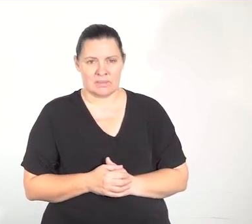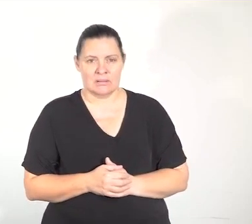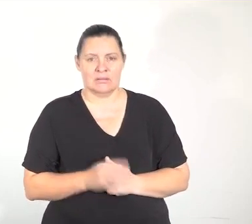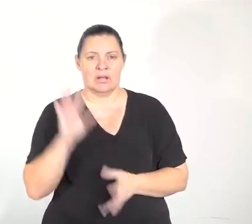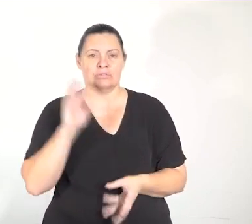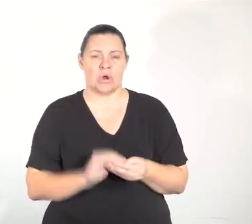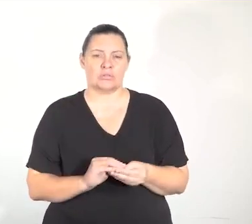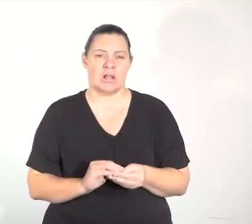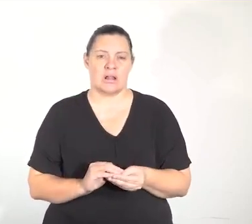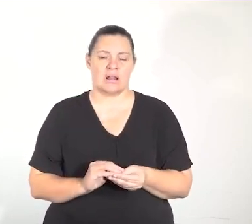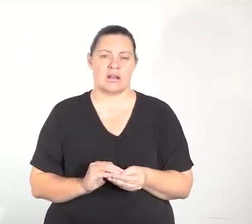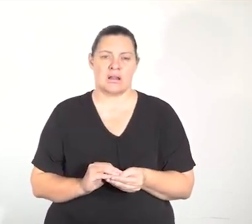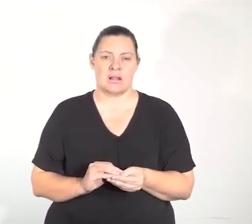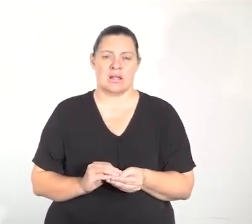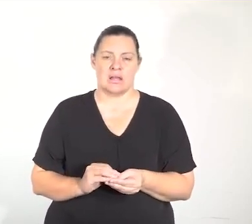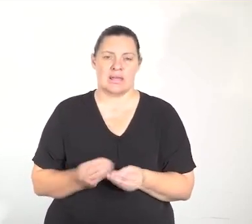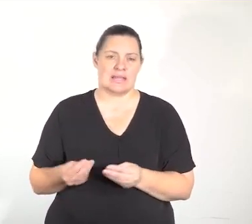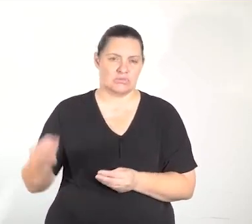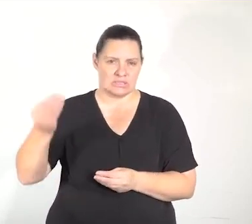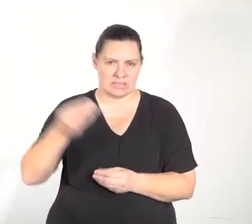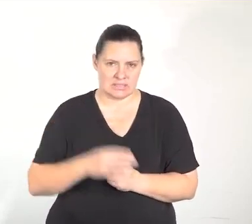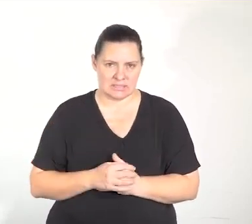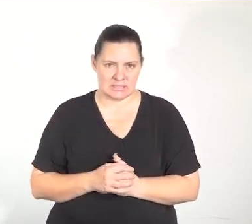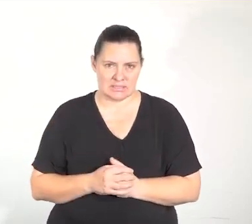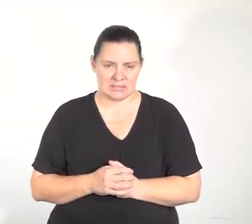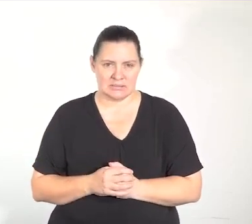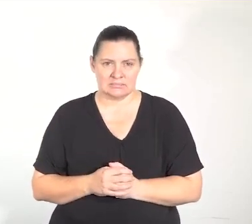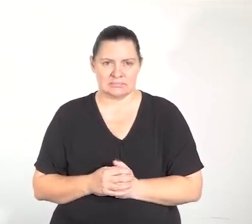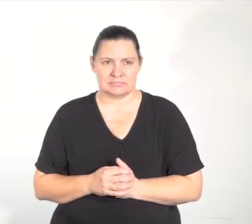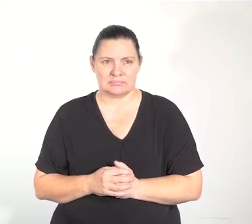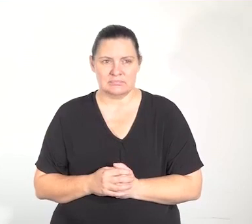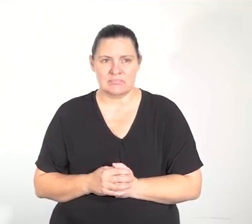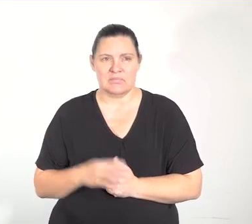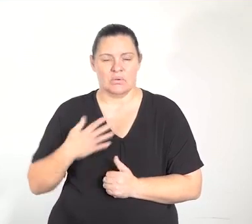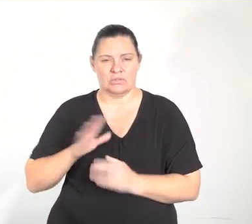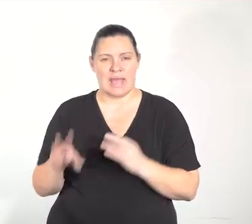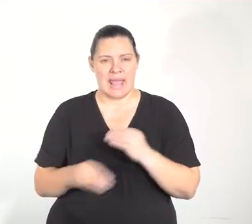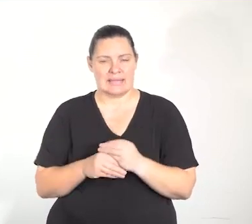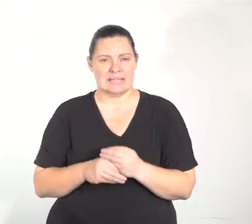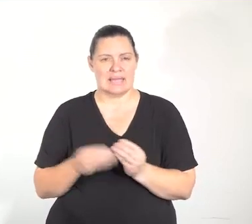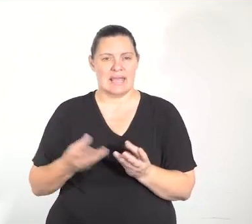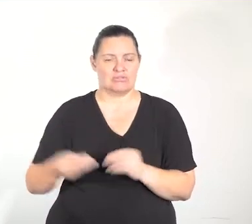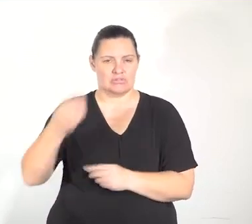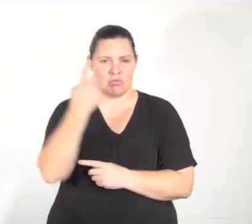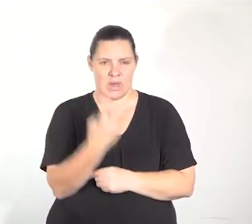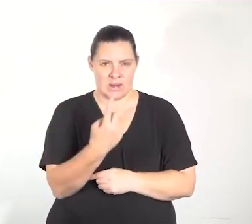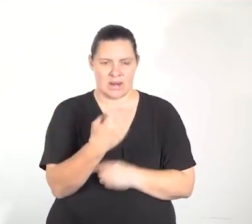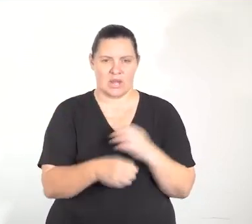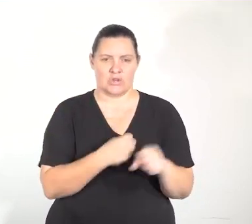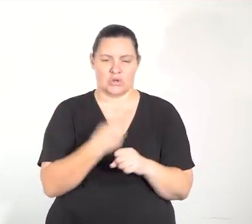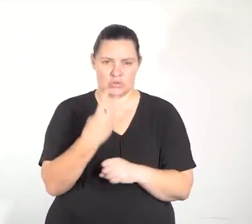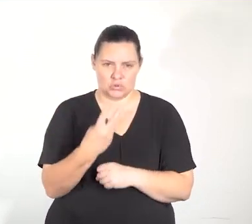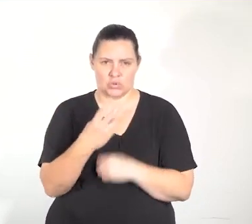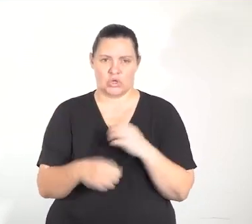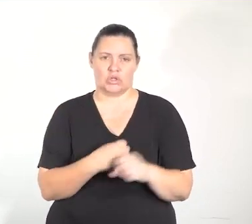this total interest? So, that is the interest in total. We are going to add the interest for year number 1, year